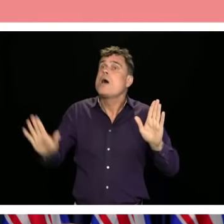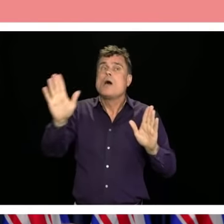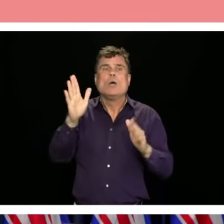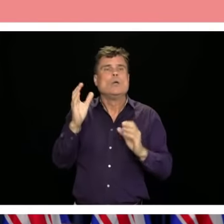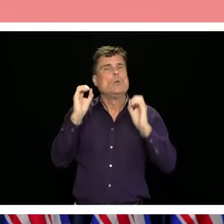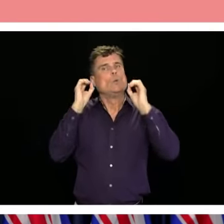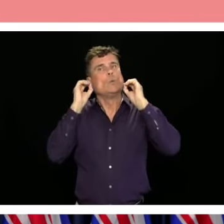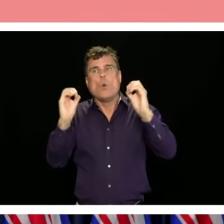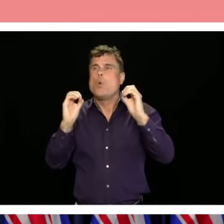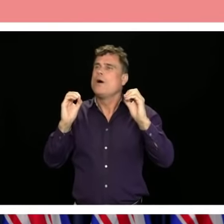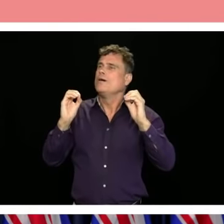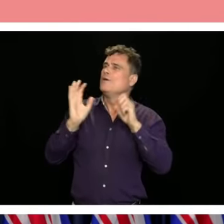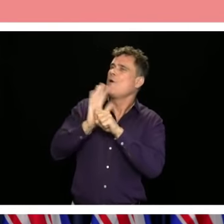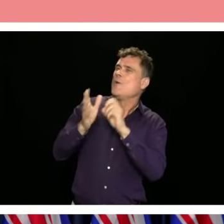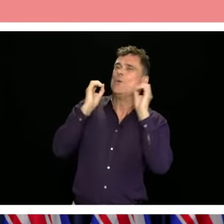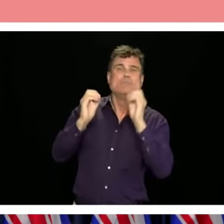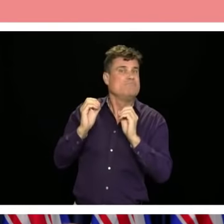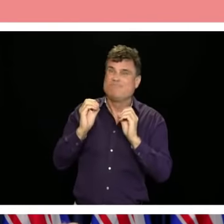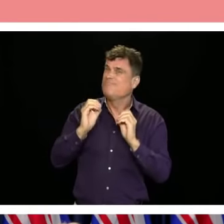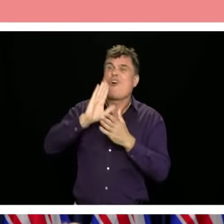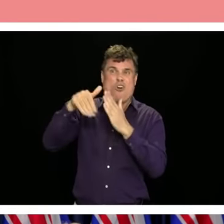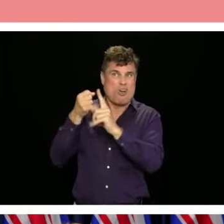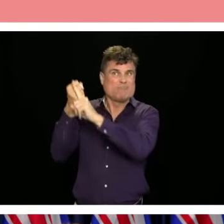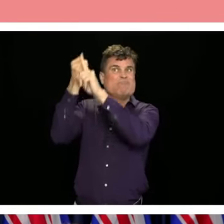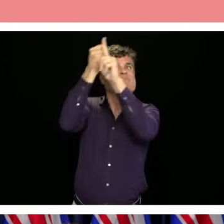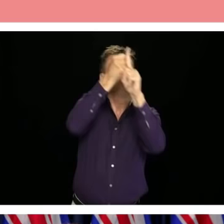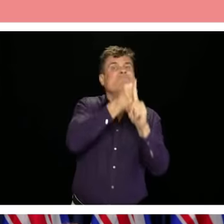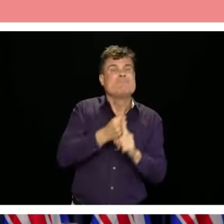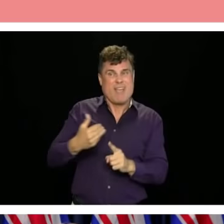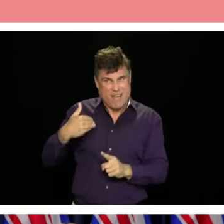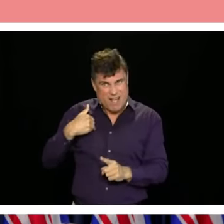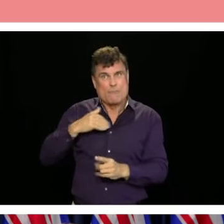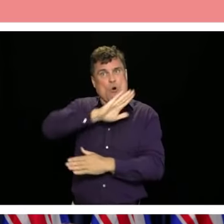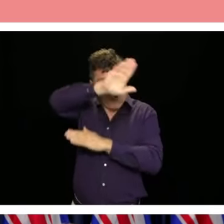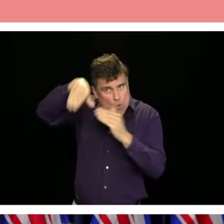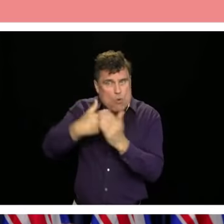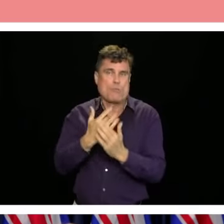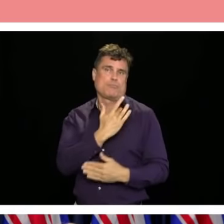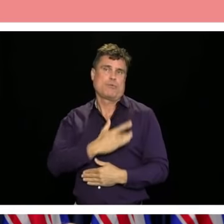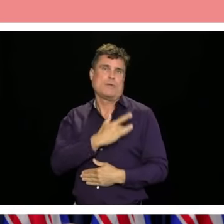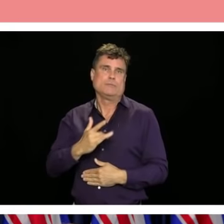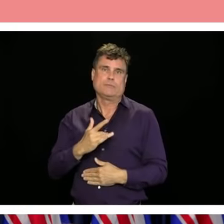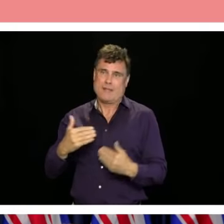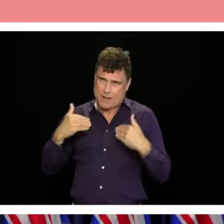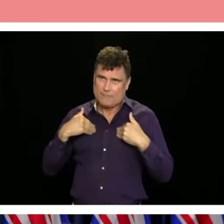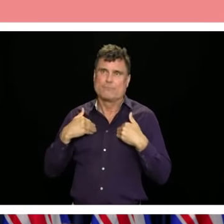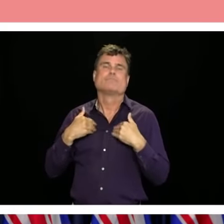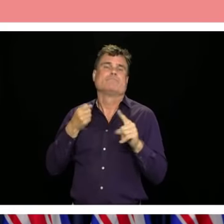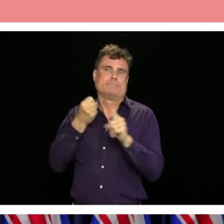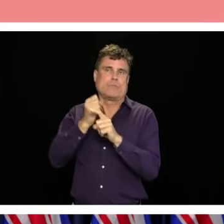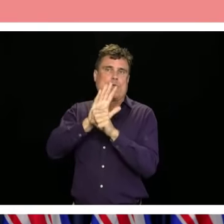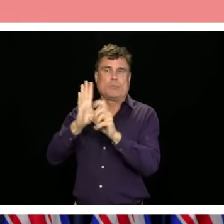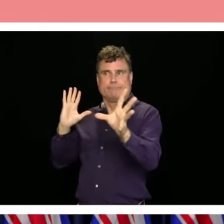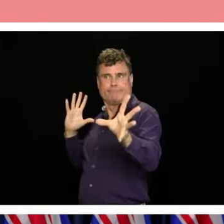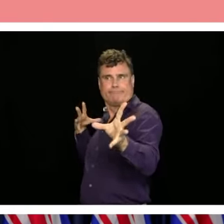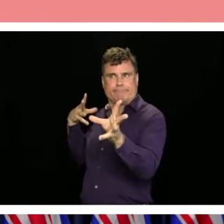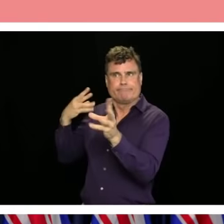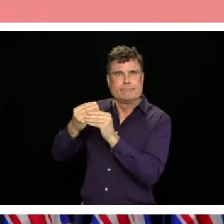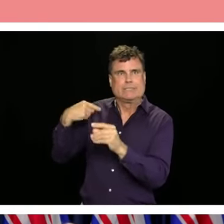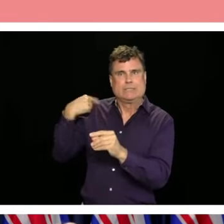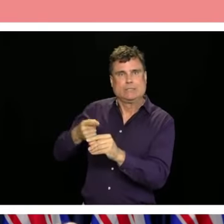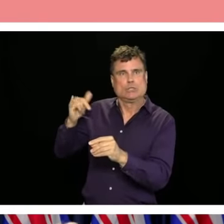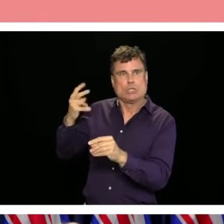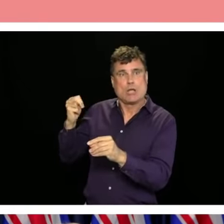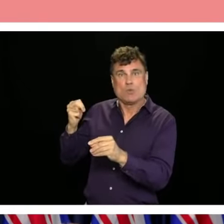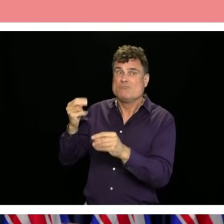Some of them more so than others. And this is not a surprise for any of us. We know that the cases that we've